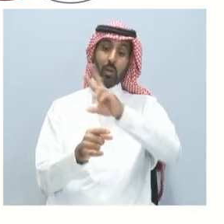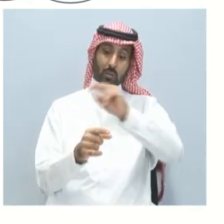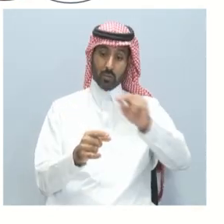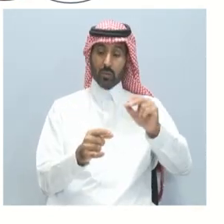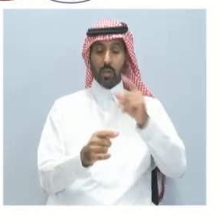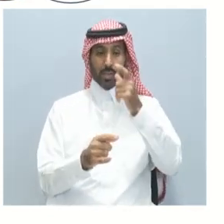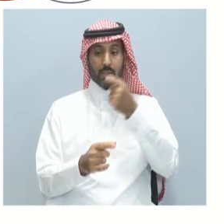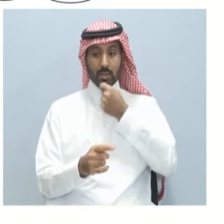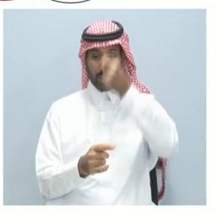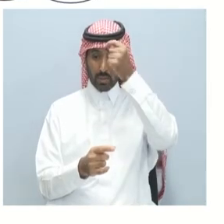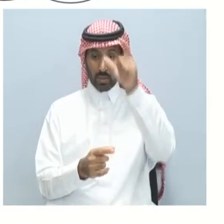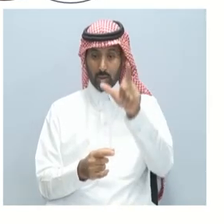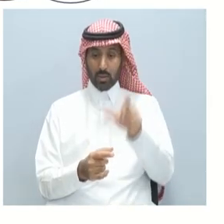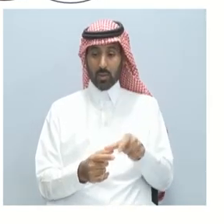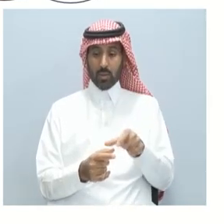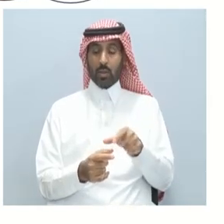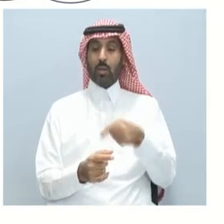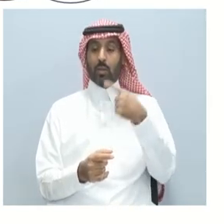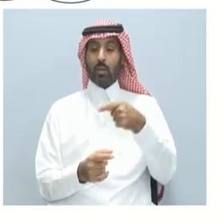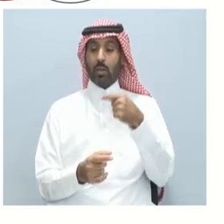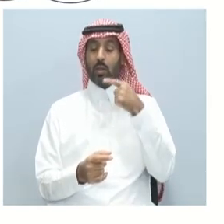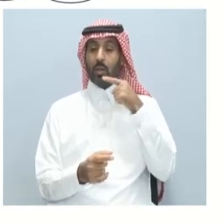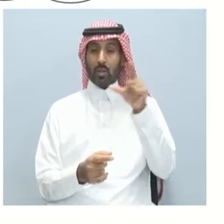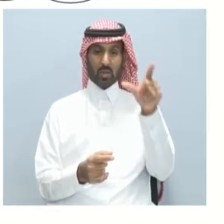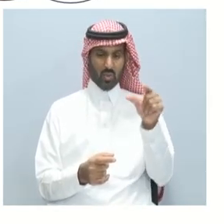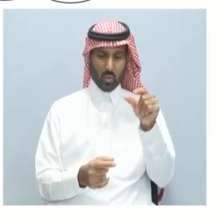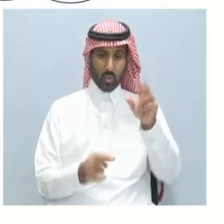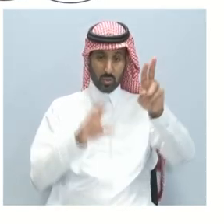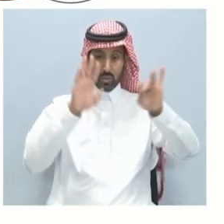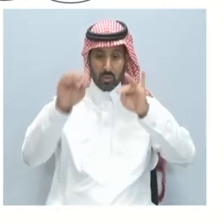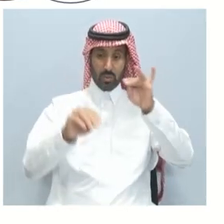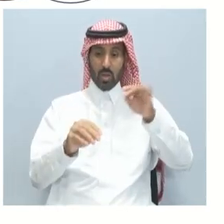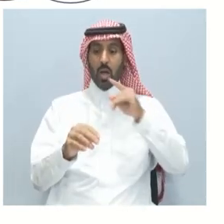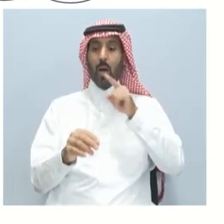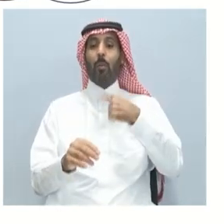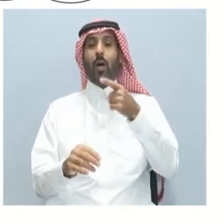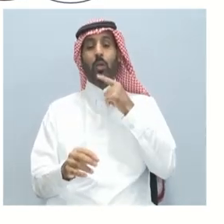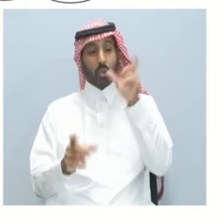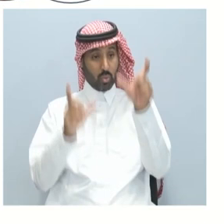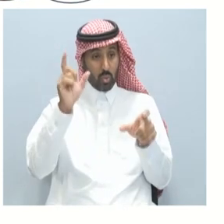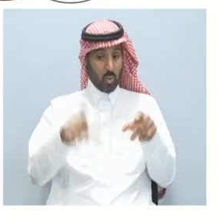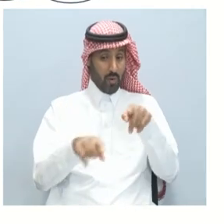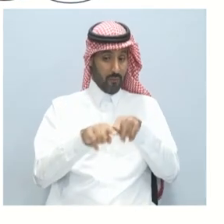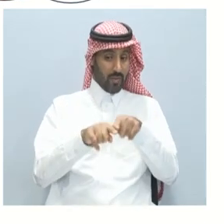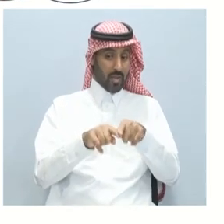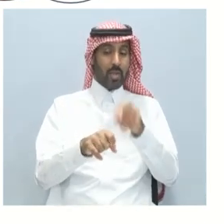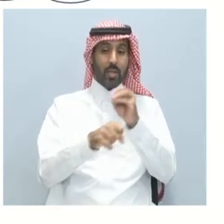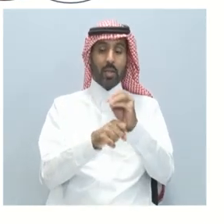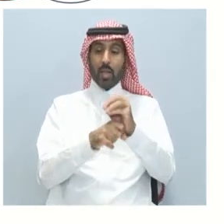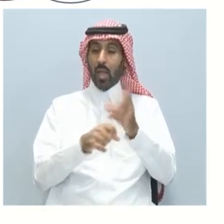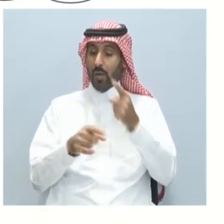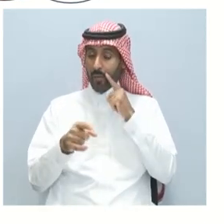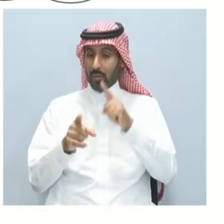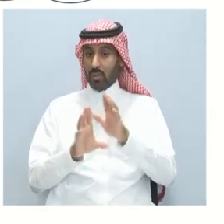share. Write a short story or a short essay, about the two friends explaining how they complement each